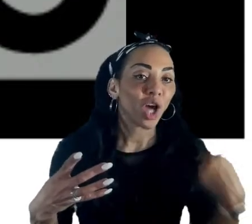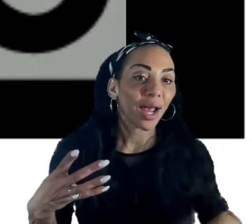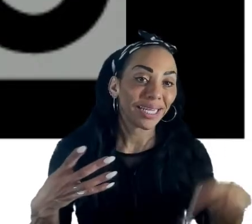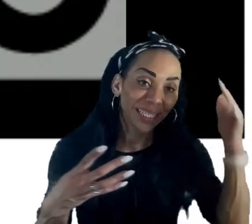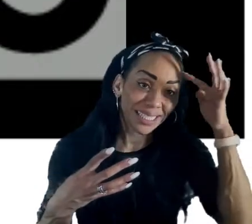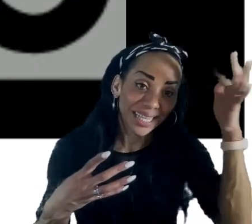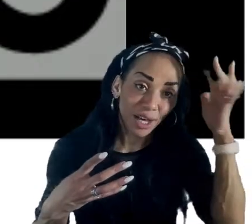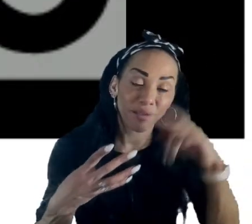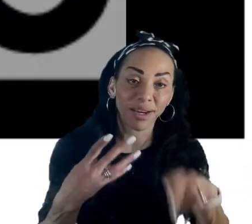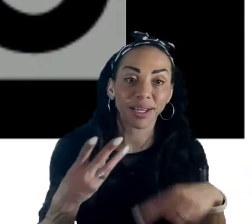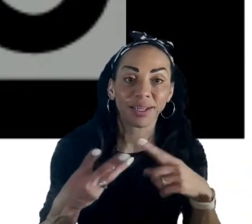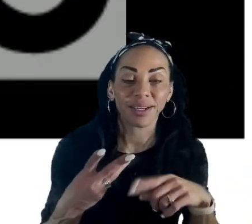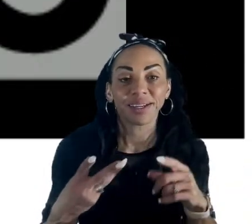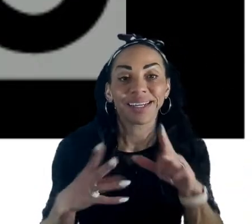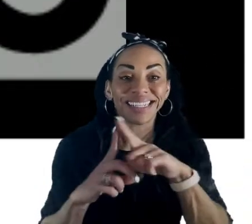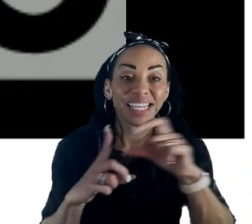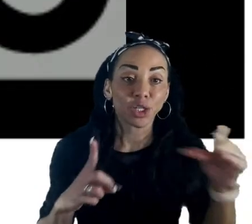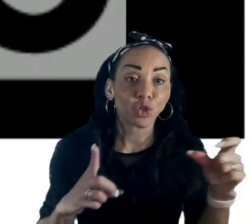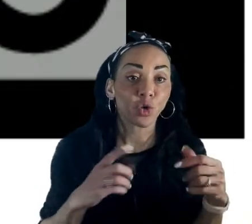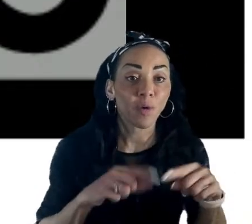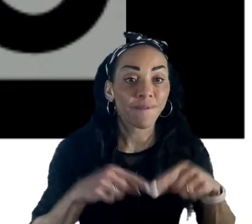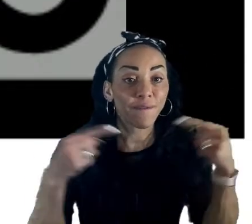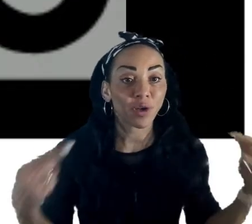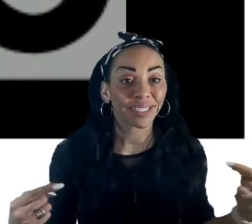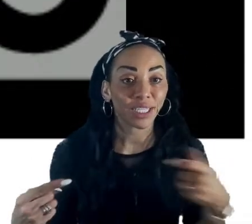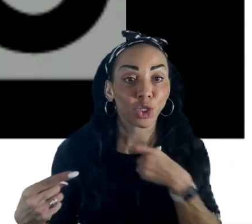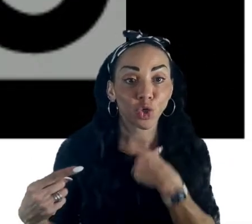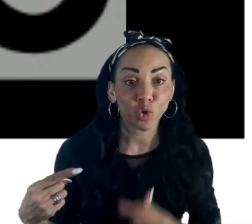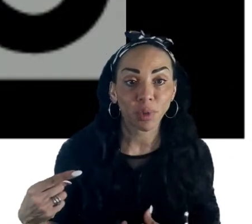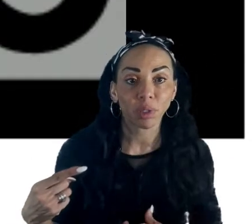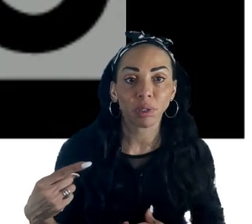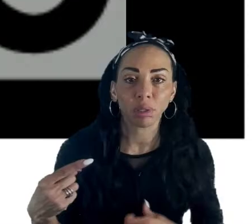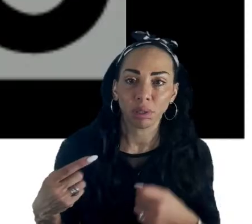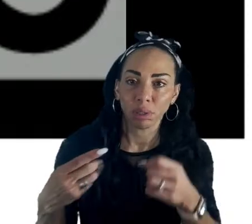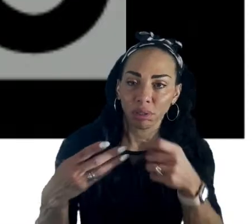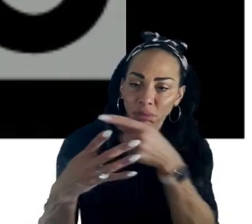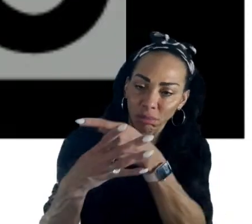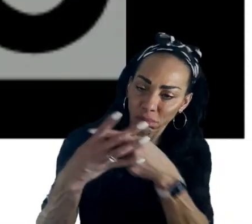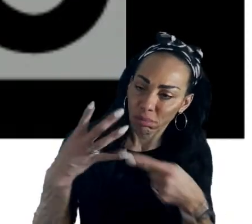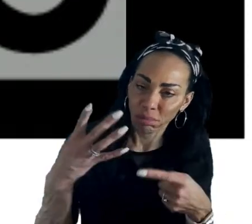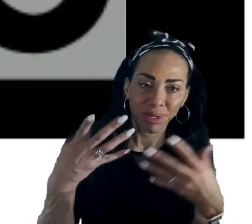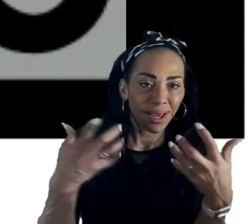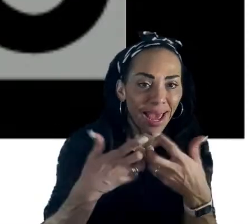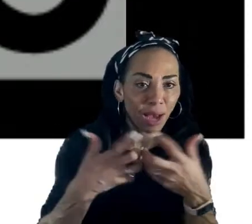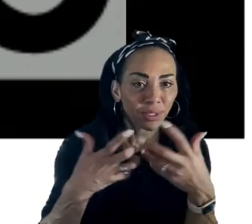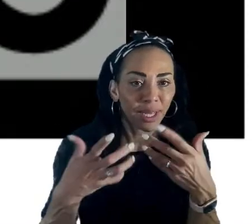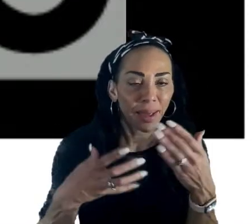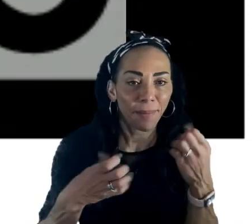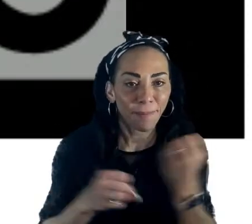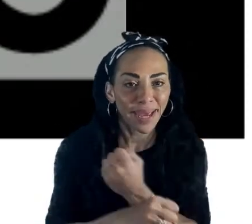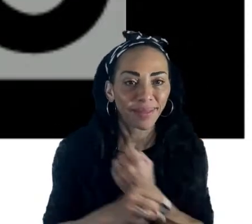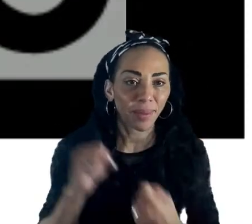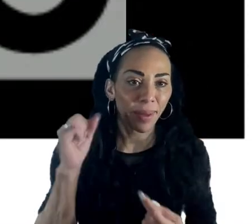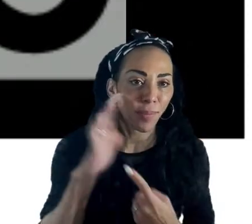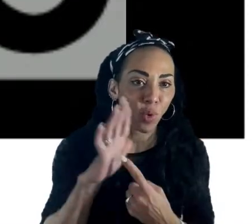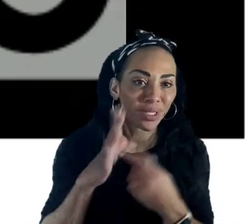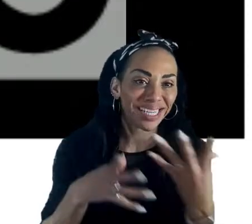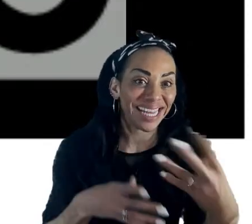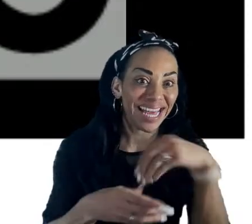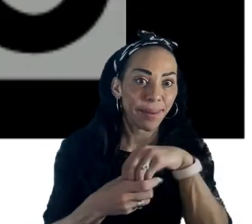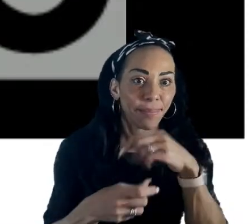human community stories. How do I make these all meaningful within this work? So those are my 2